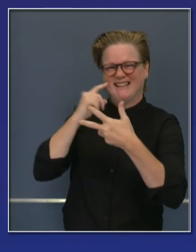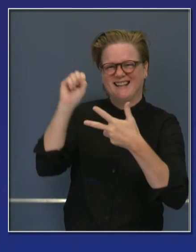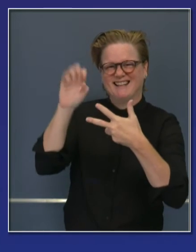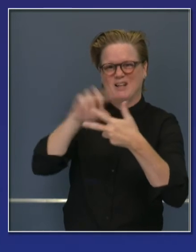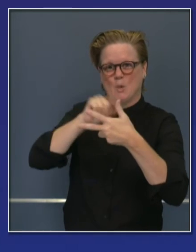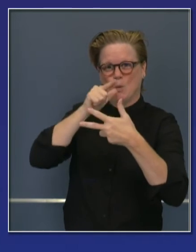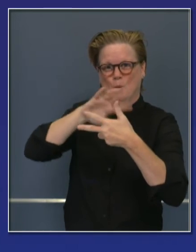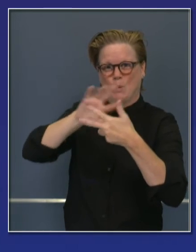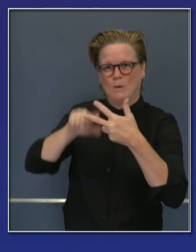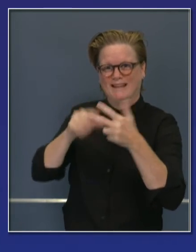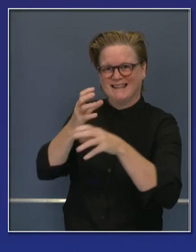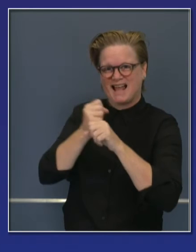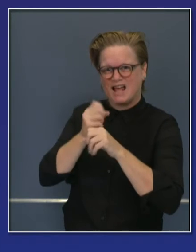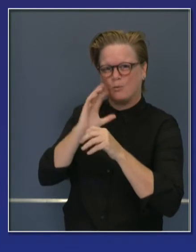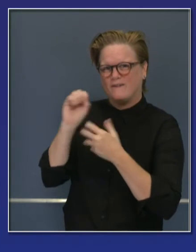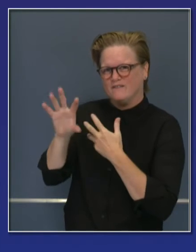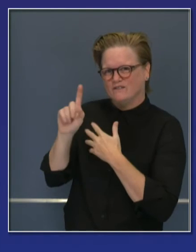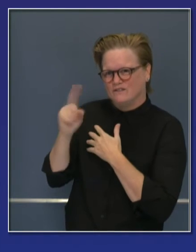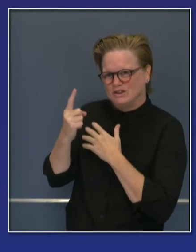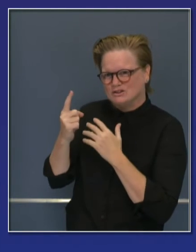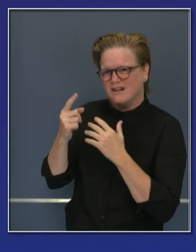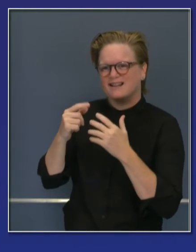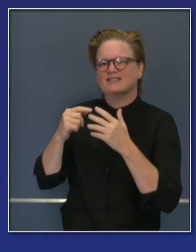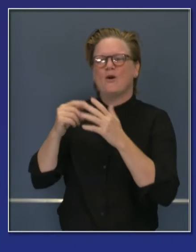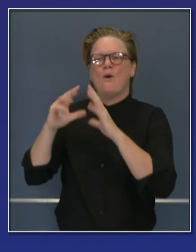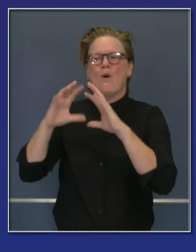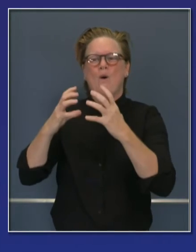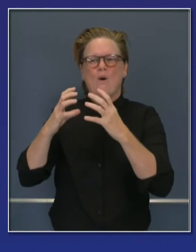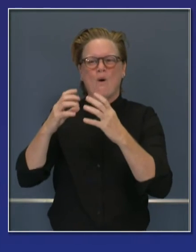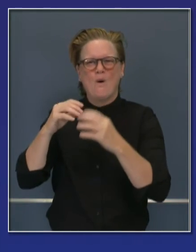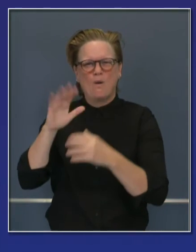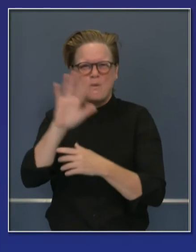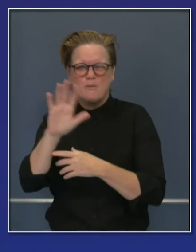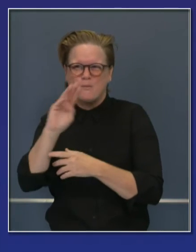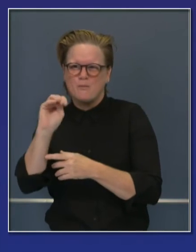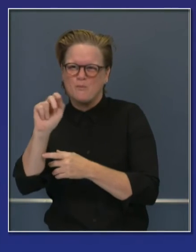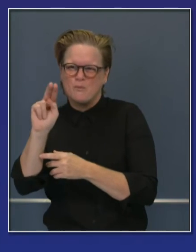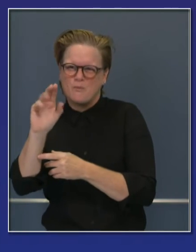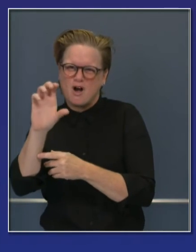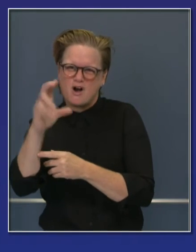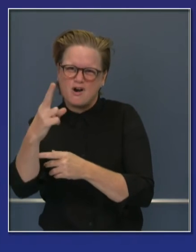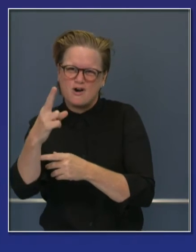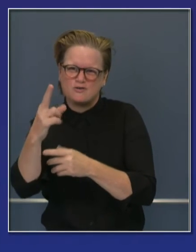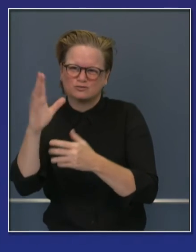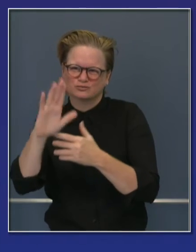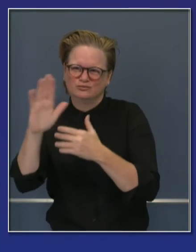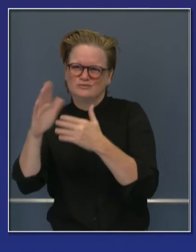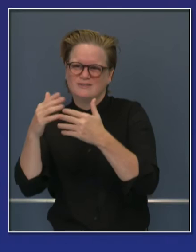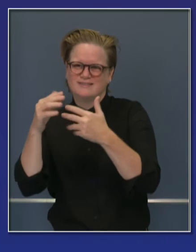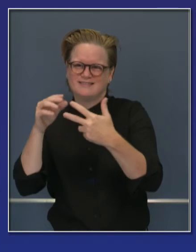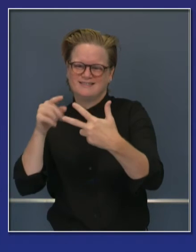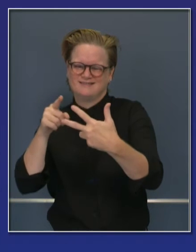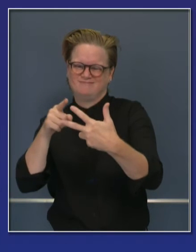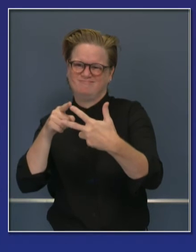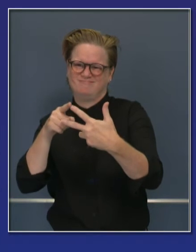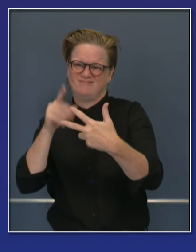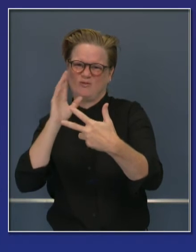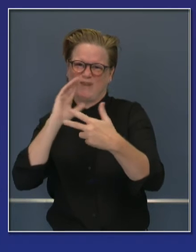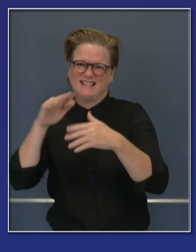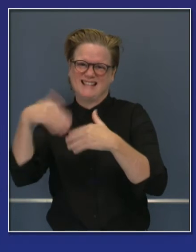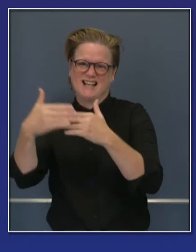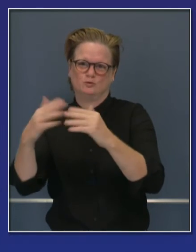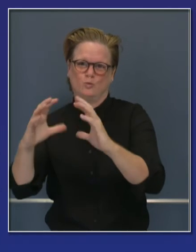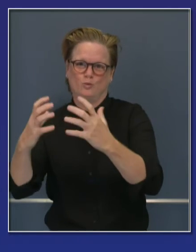phase 3 in prioritizations. I'll talk more about that in a moment as well. I want to remind you of some of the things that